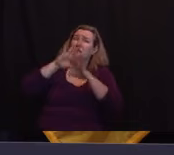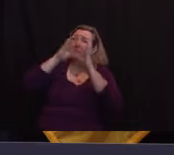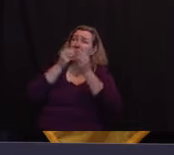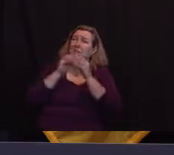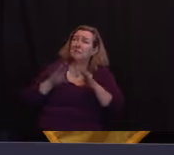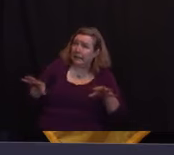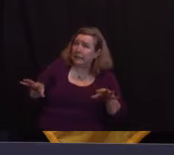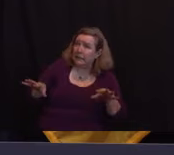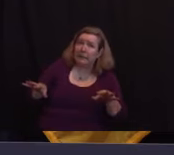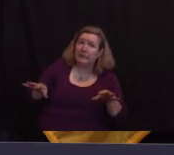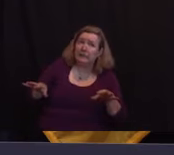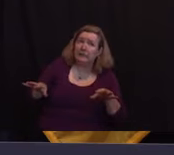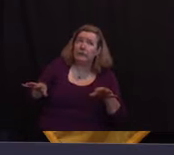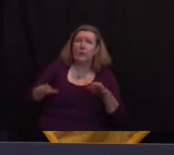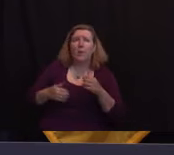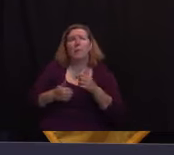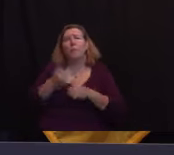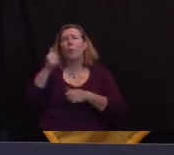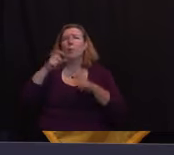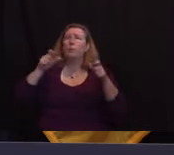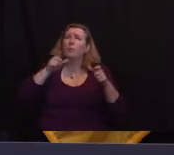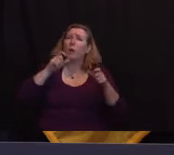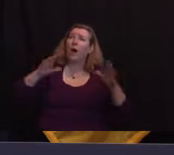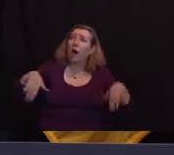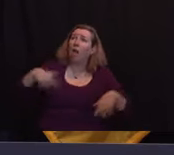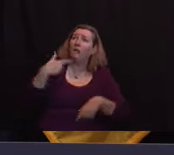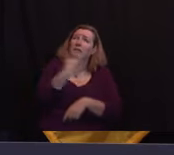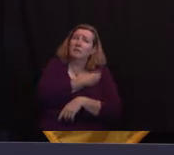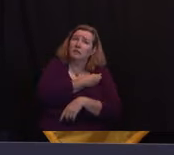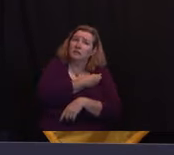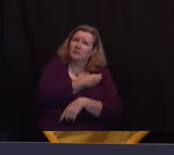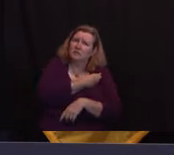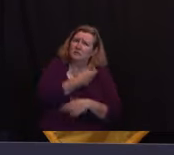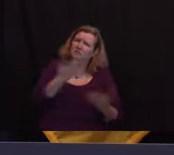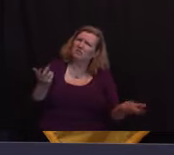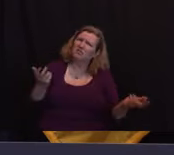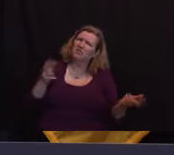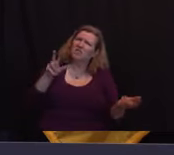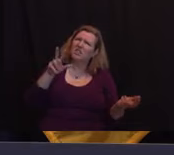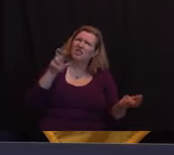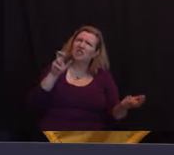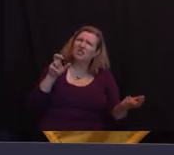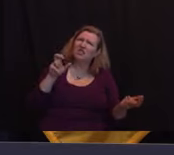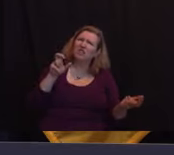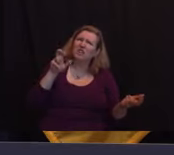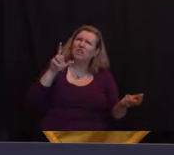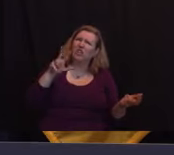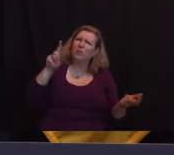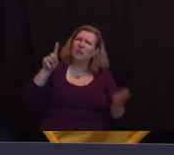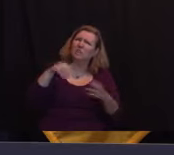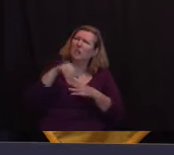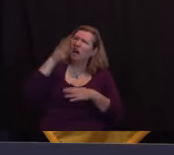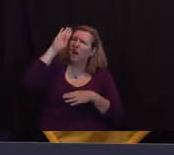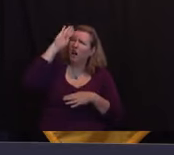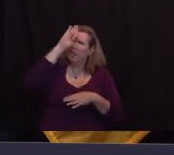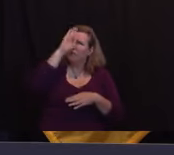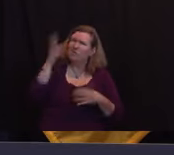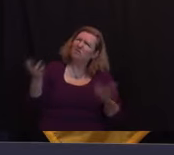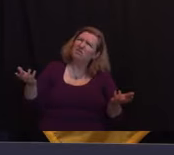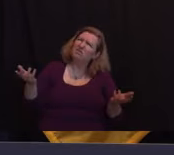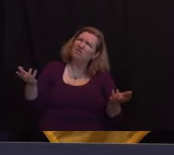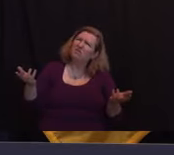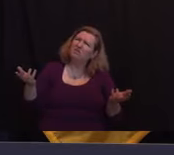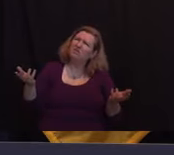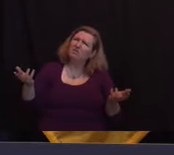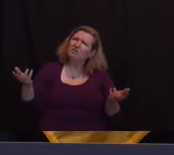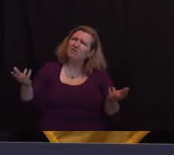is there data that's showing how many of the people who are of the 331 people who are in hospitals, 200 blah blah aren't vaccinated, or those who are